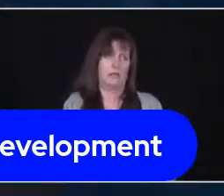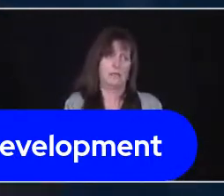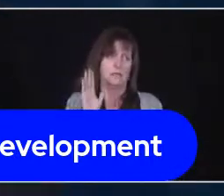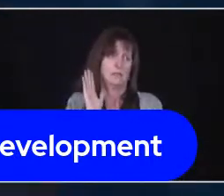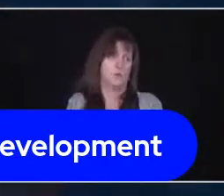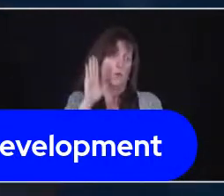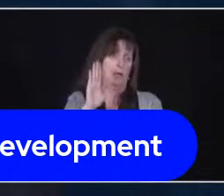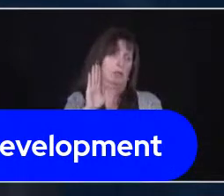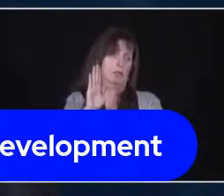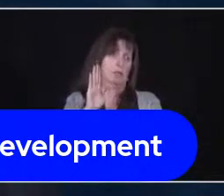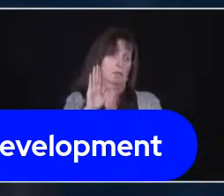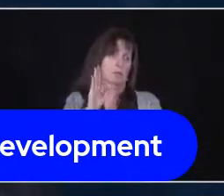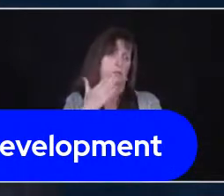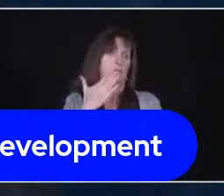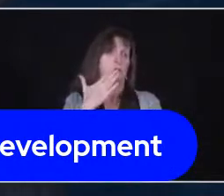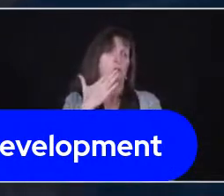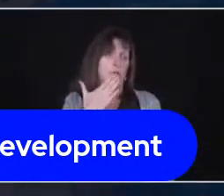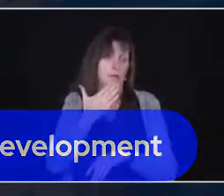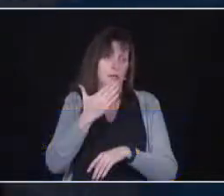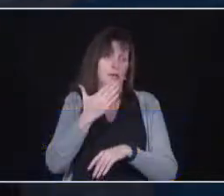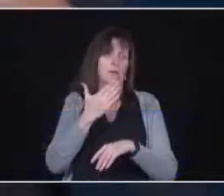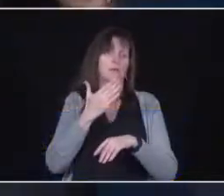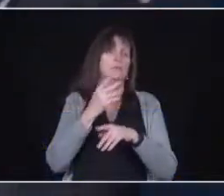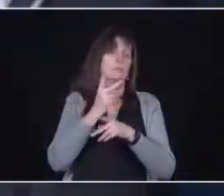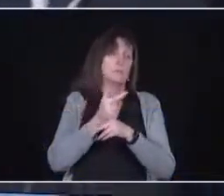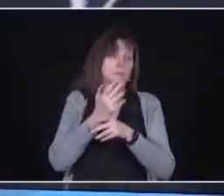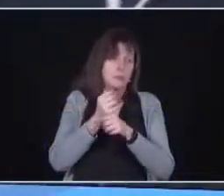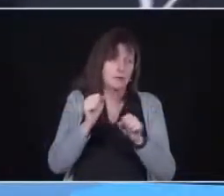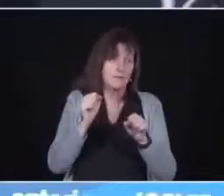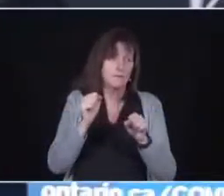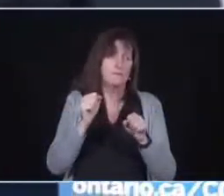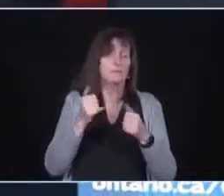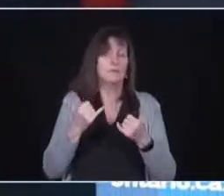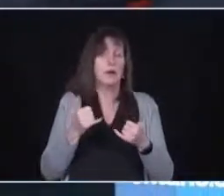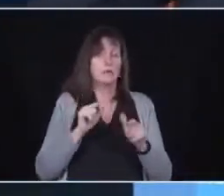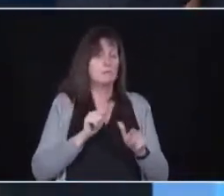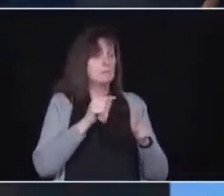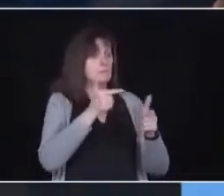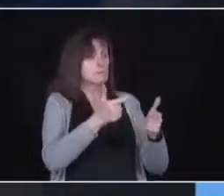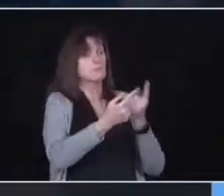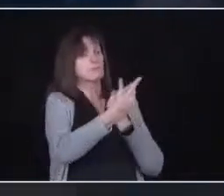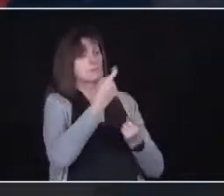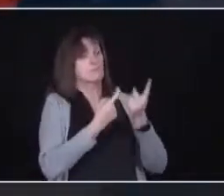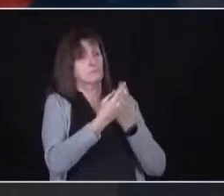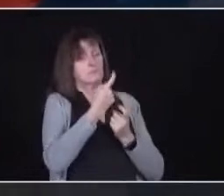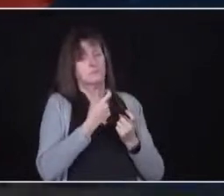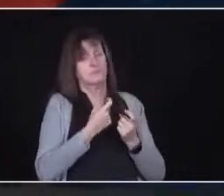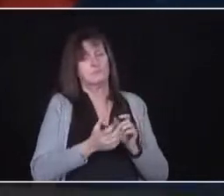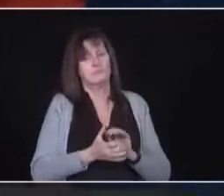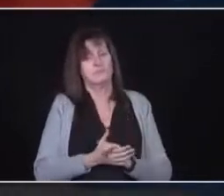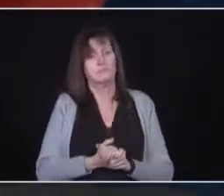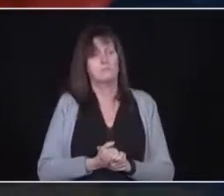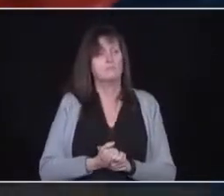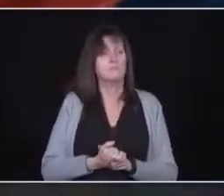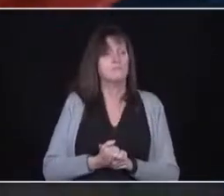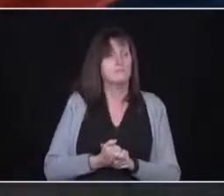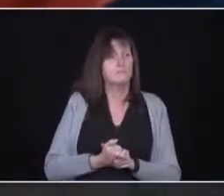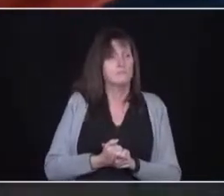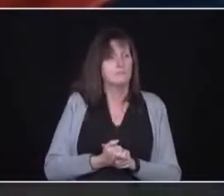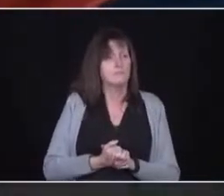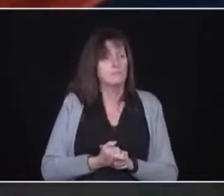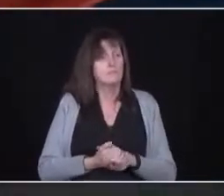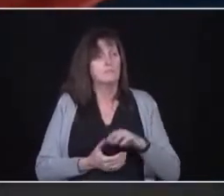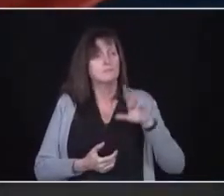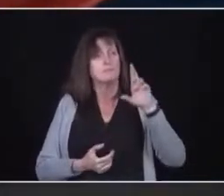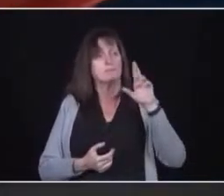We'll go to the phone line for questions. First question, please. From Randy Rath at CHCH TV. Hi,